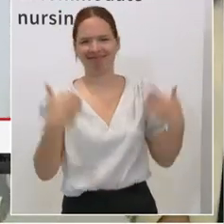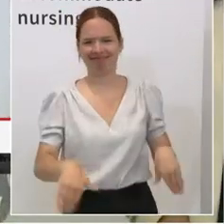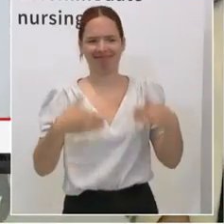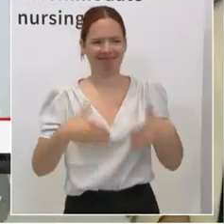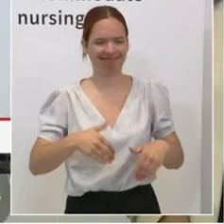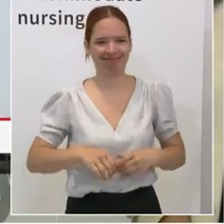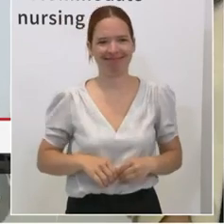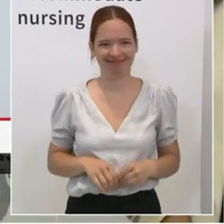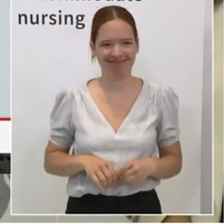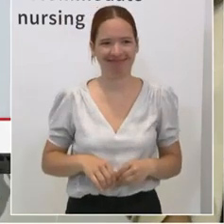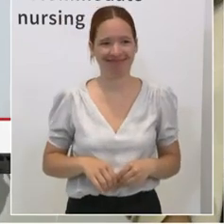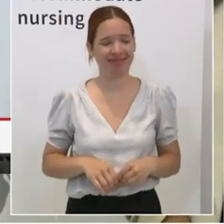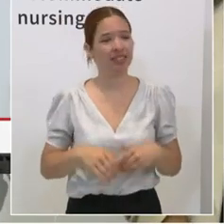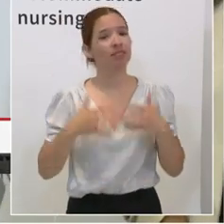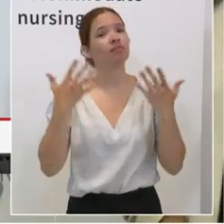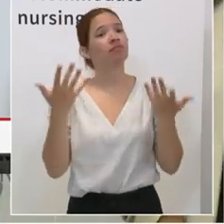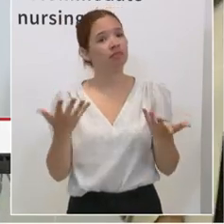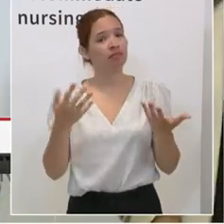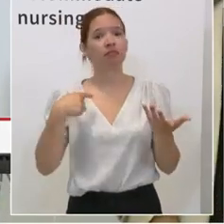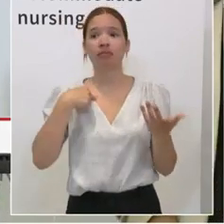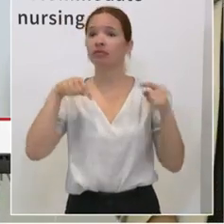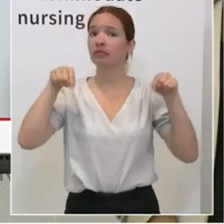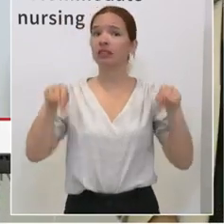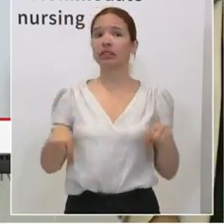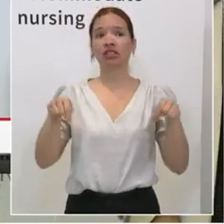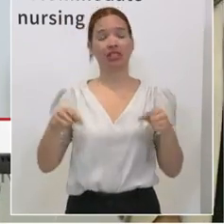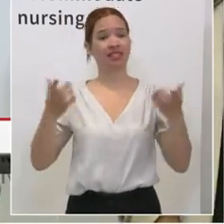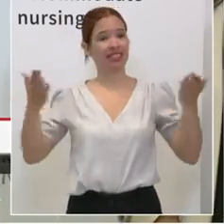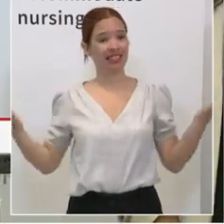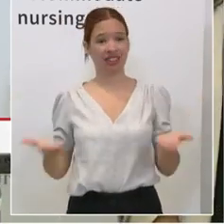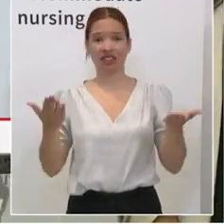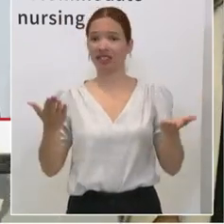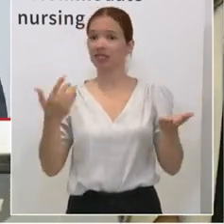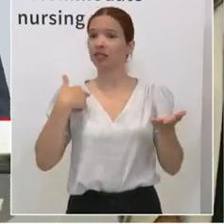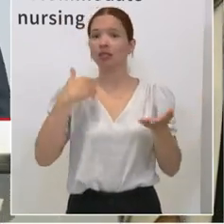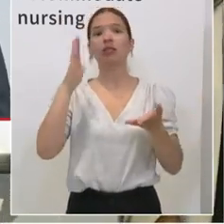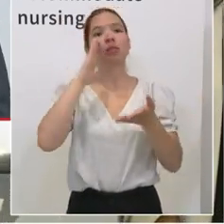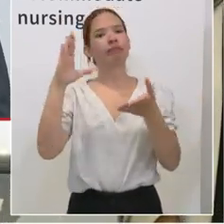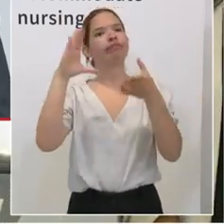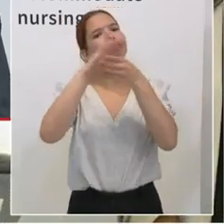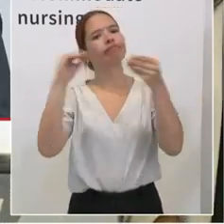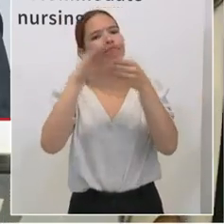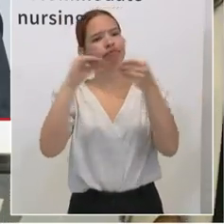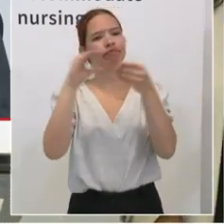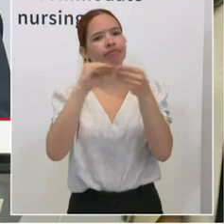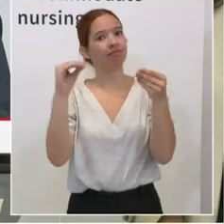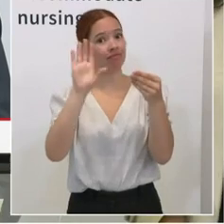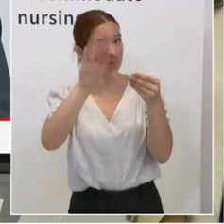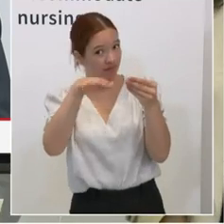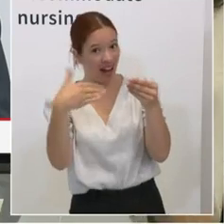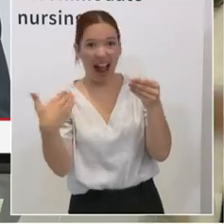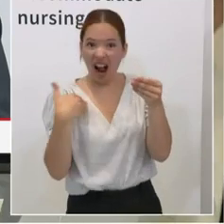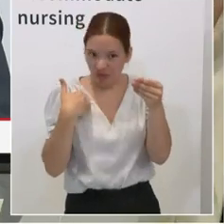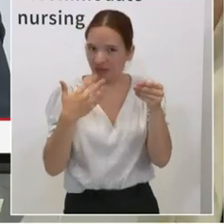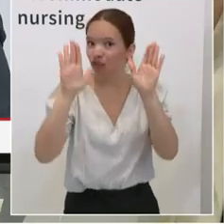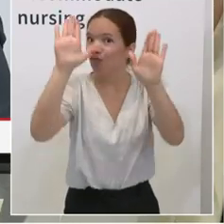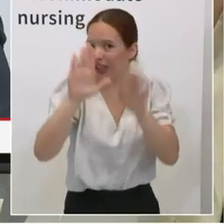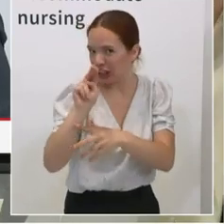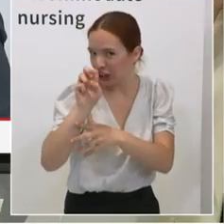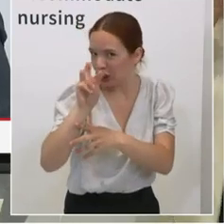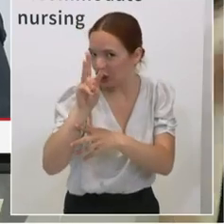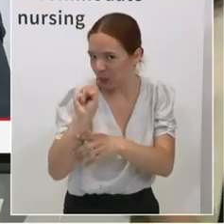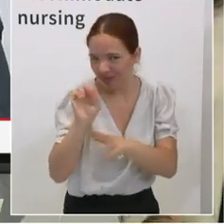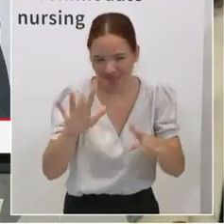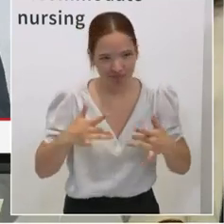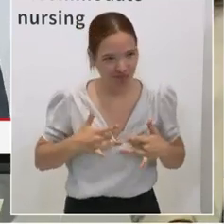And we are here to talk about some very good news, and it's always our pleasure to be here